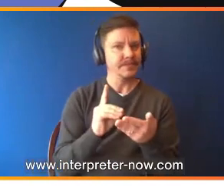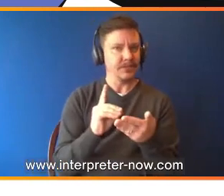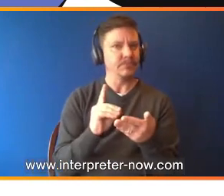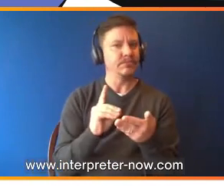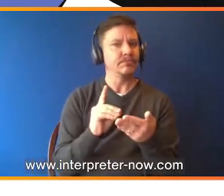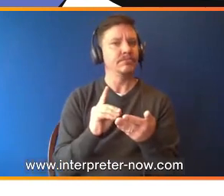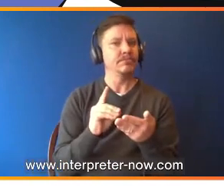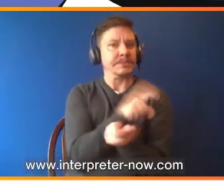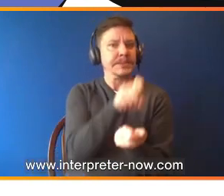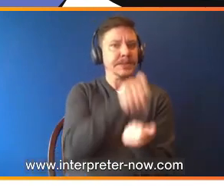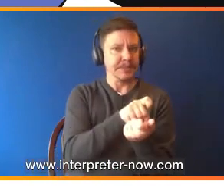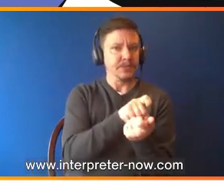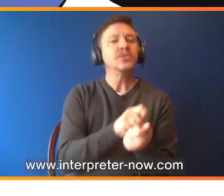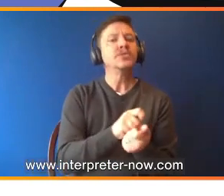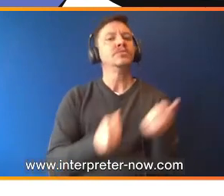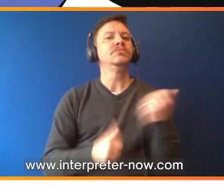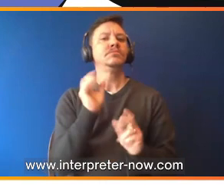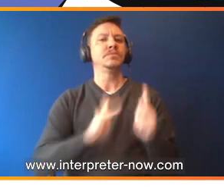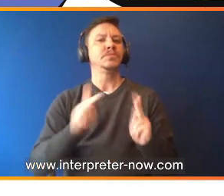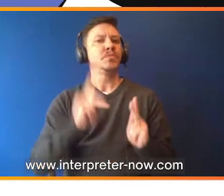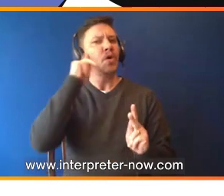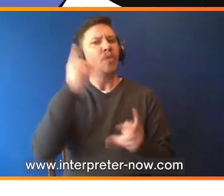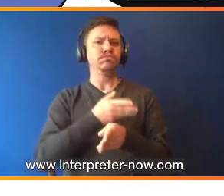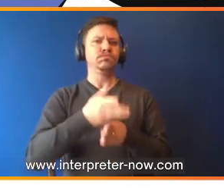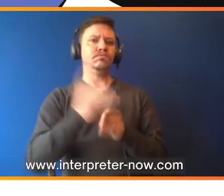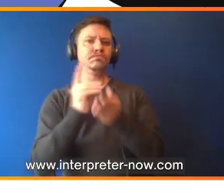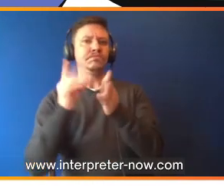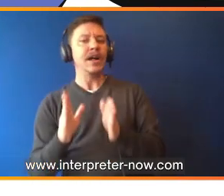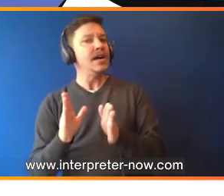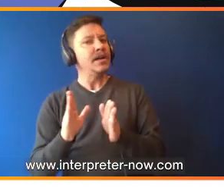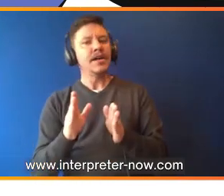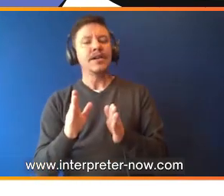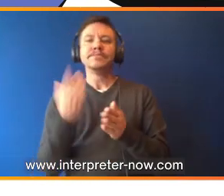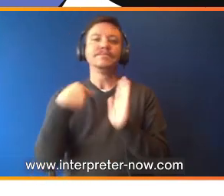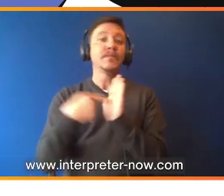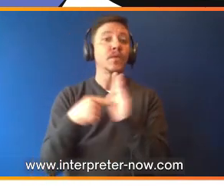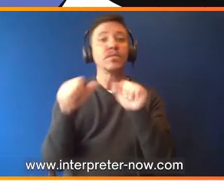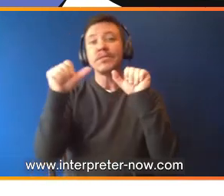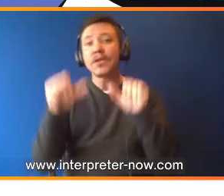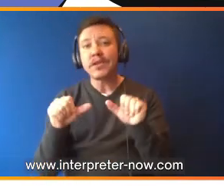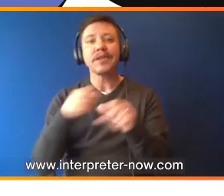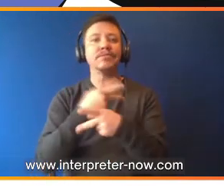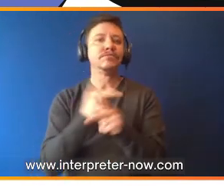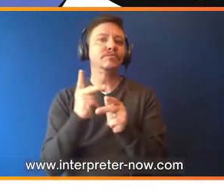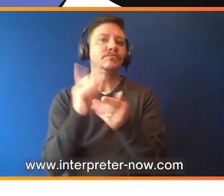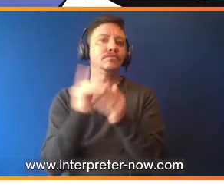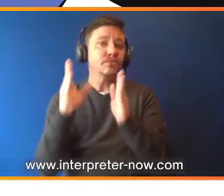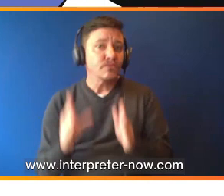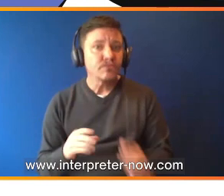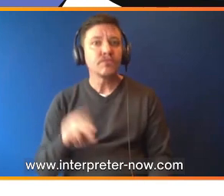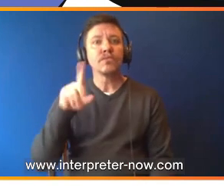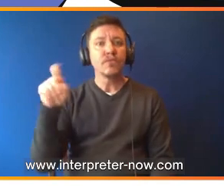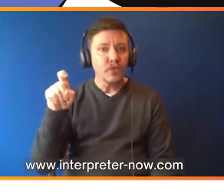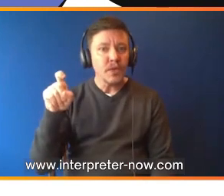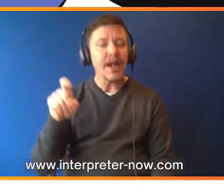to automatically think of a professional designer. So an architect, a product designer, a UX designer, a user